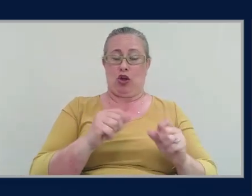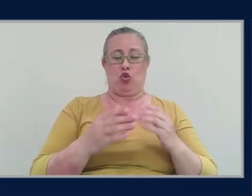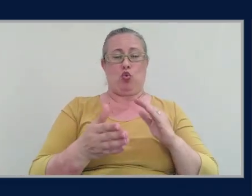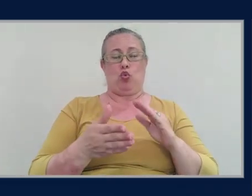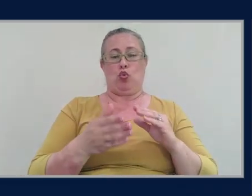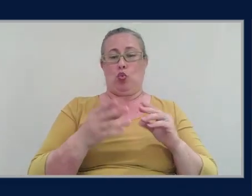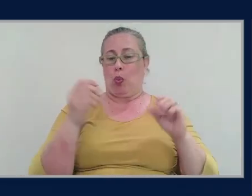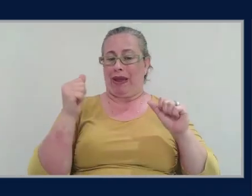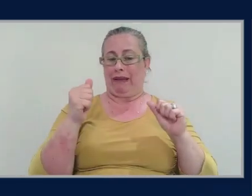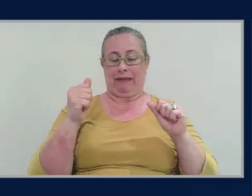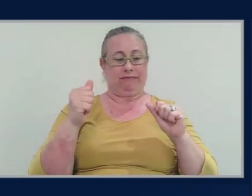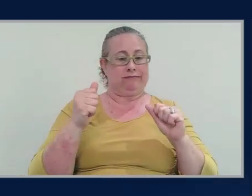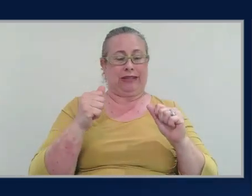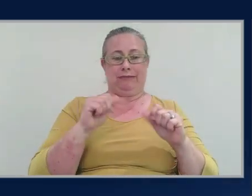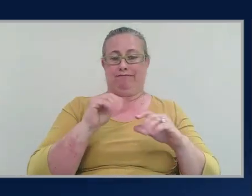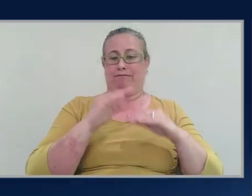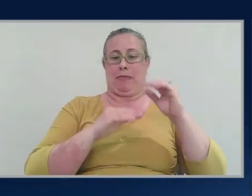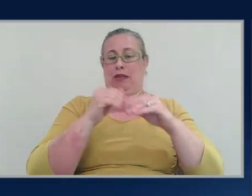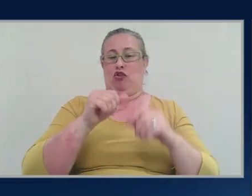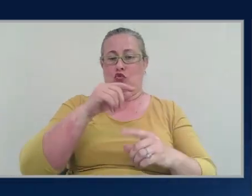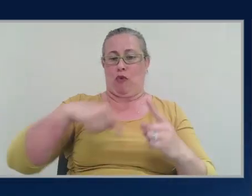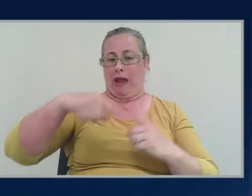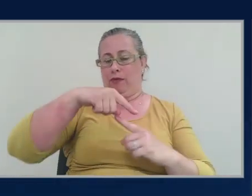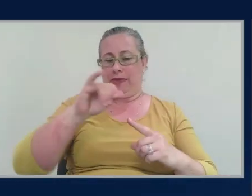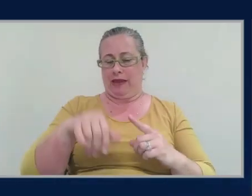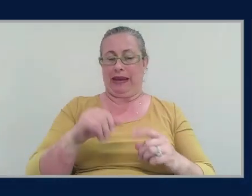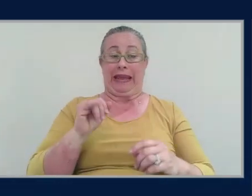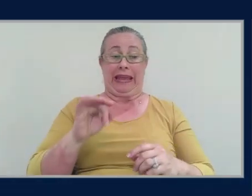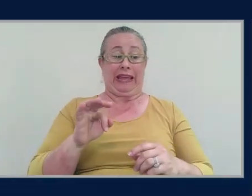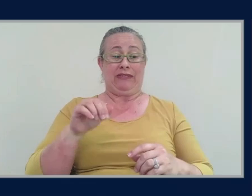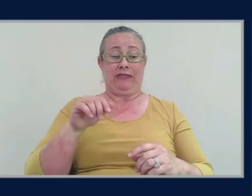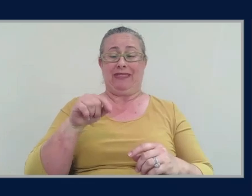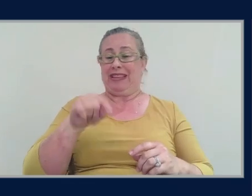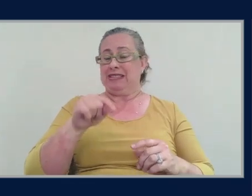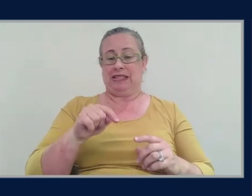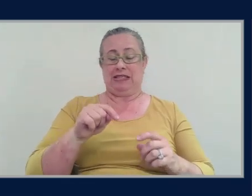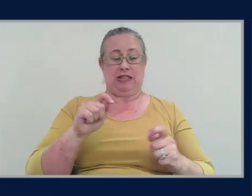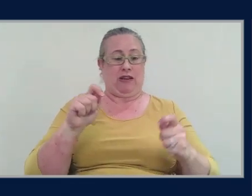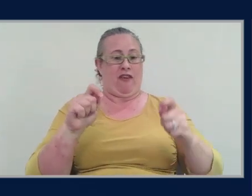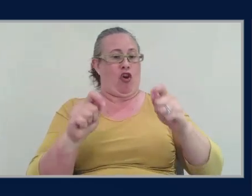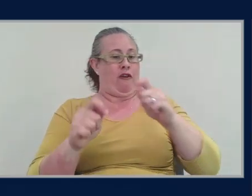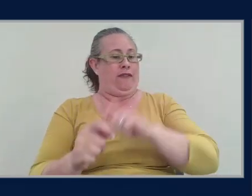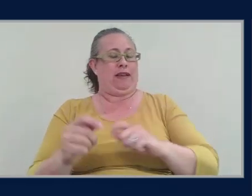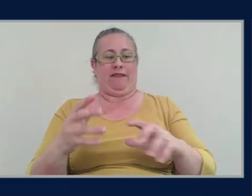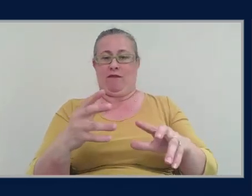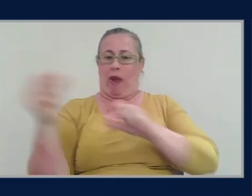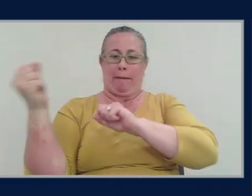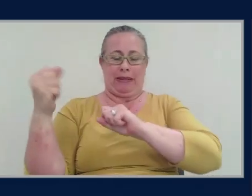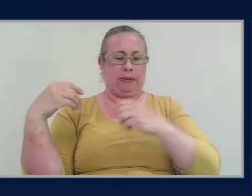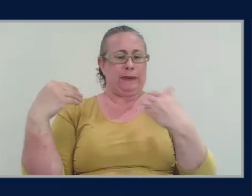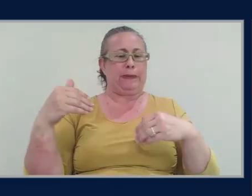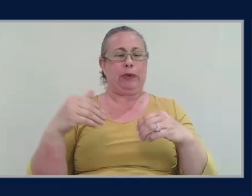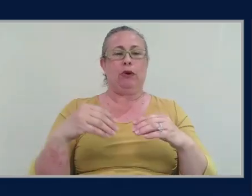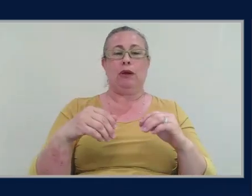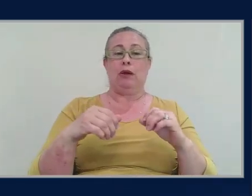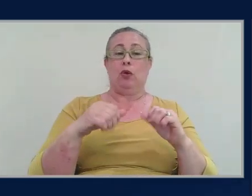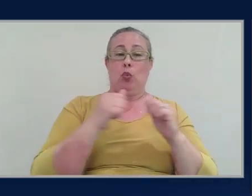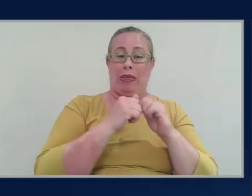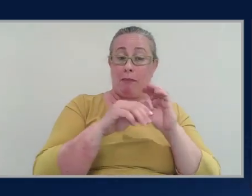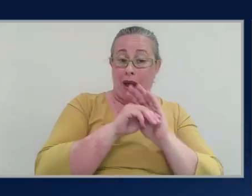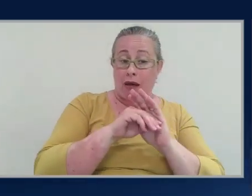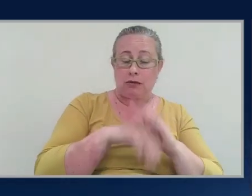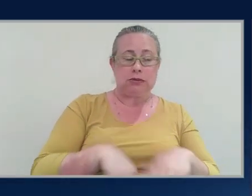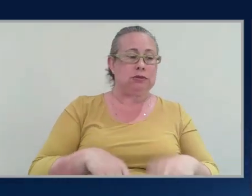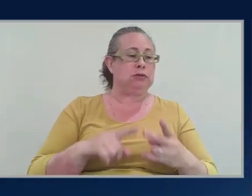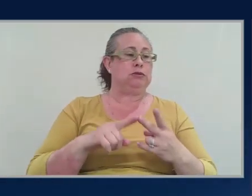Because, as we all know, this is just evolving super rapidly, both in the models that are coming out and what people